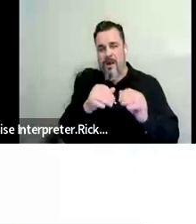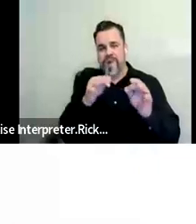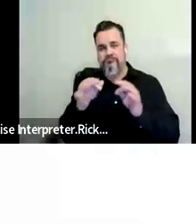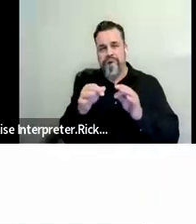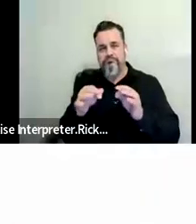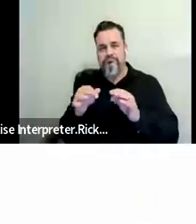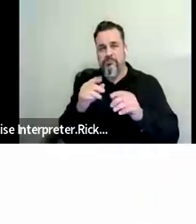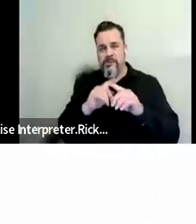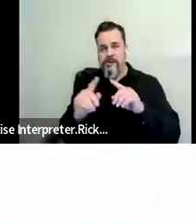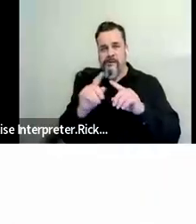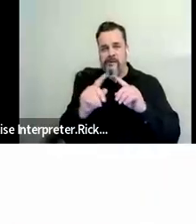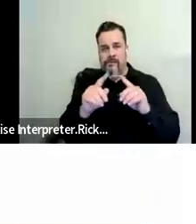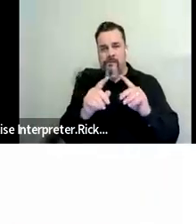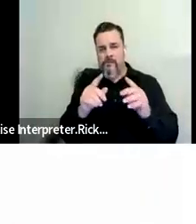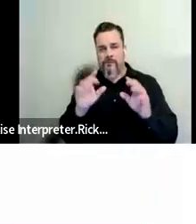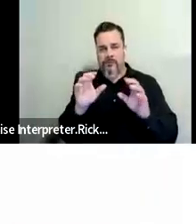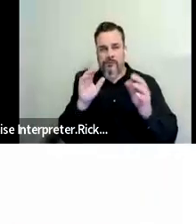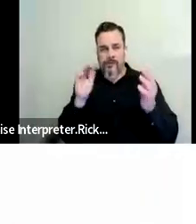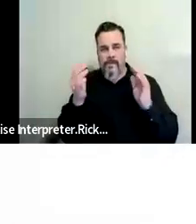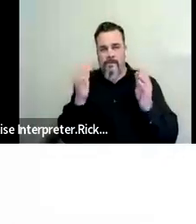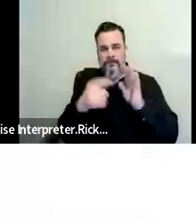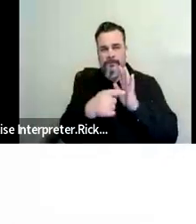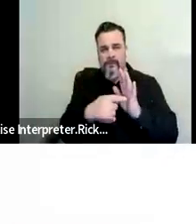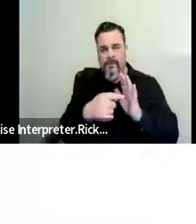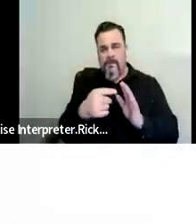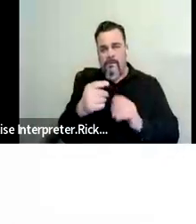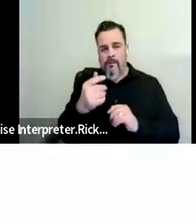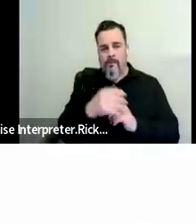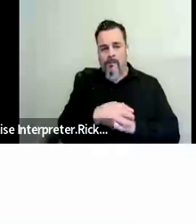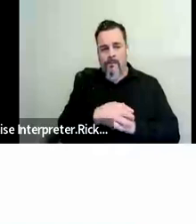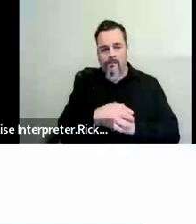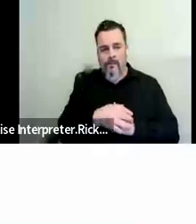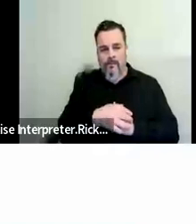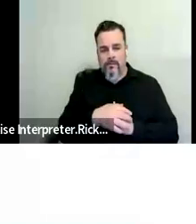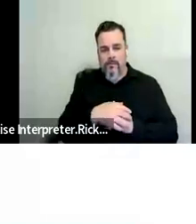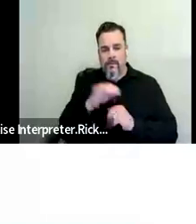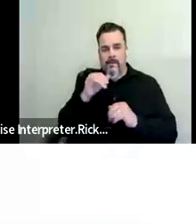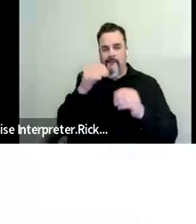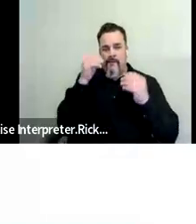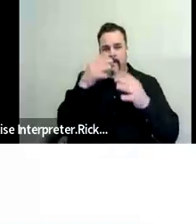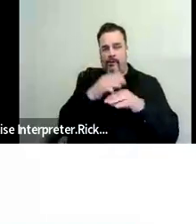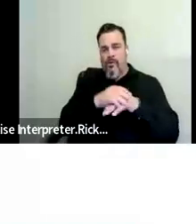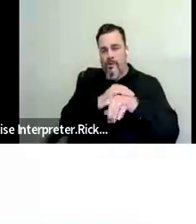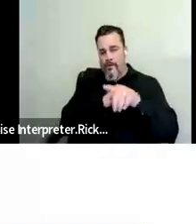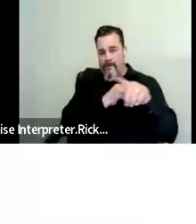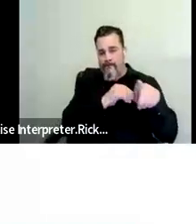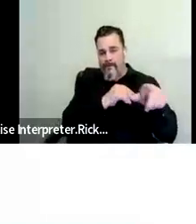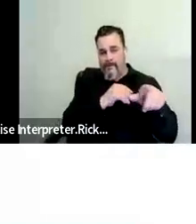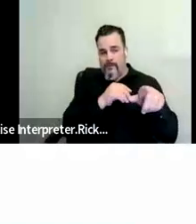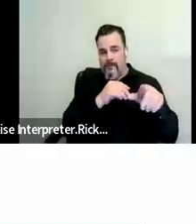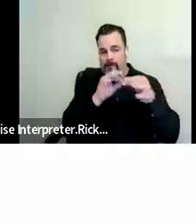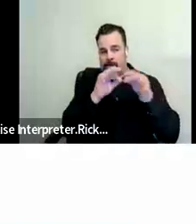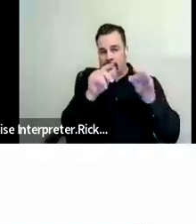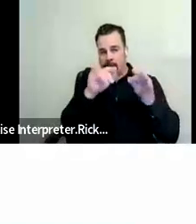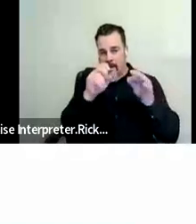because I'm just Yeah. using this as a sort of comparison example of the information on the left. The title is very clear.